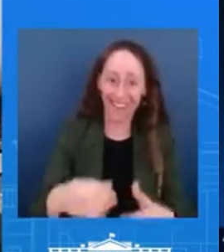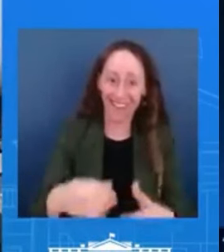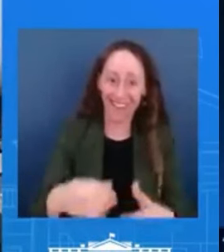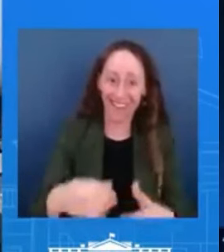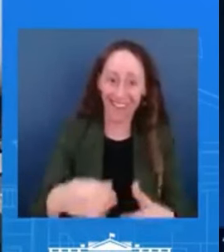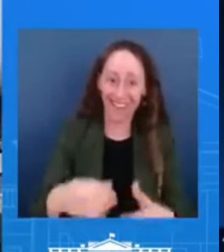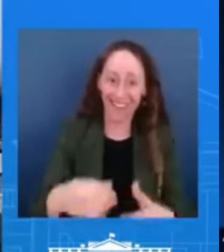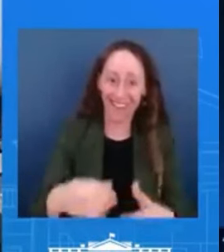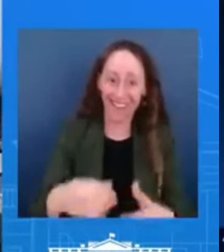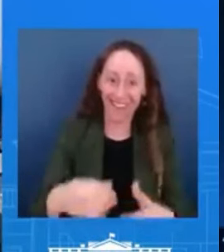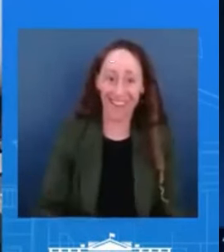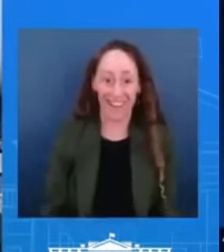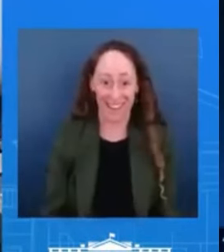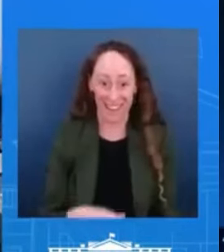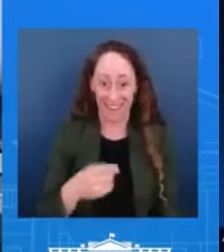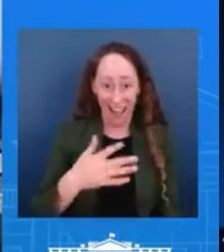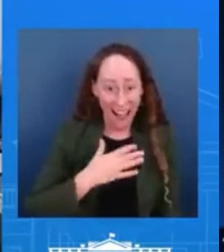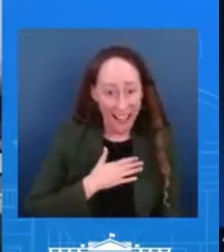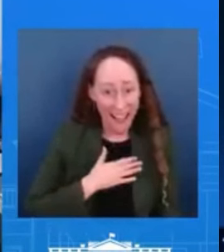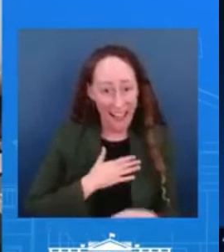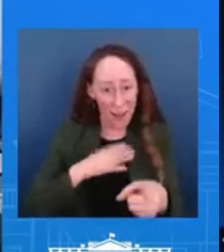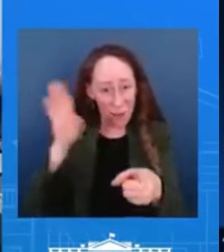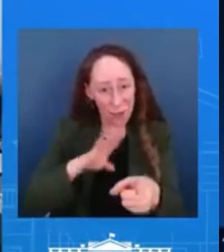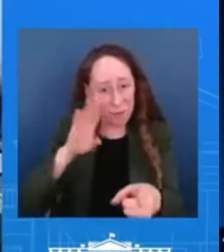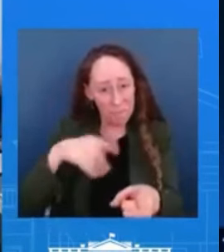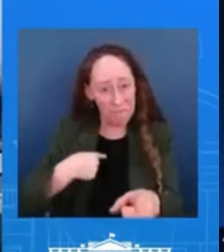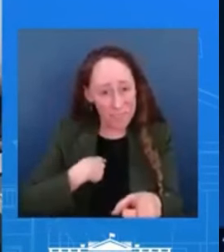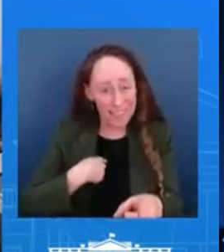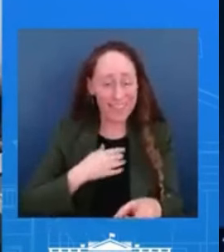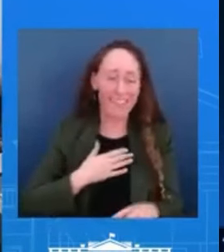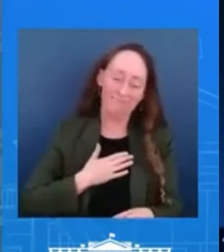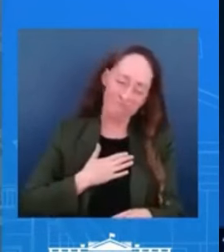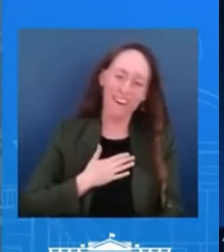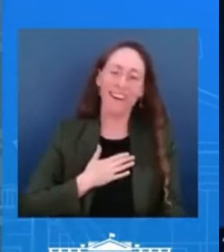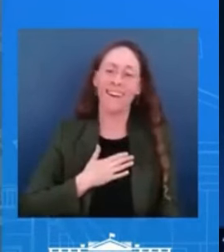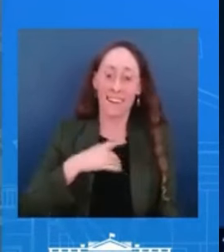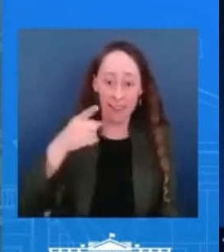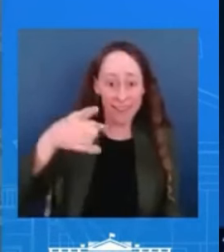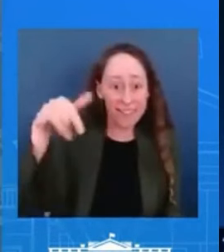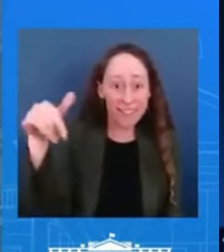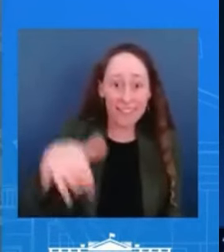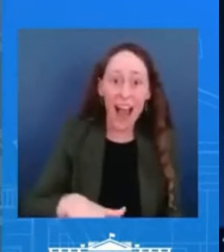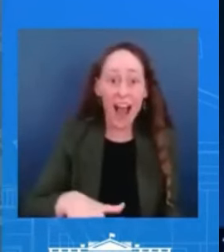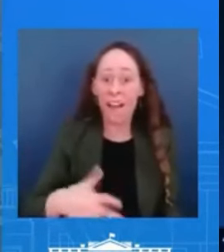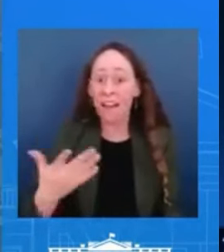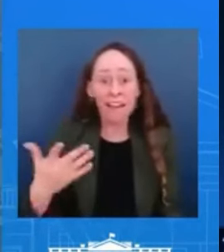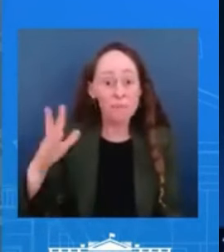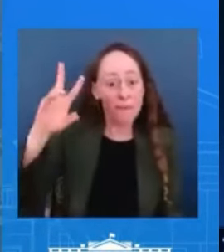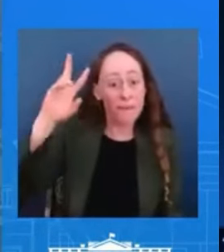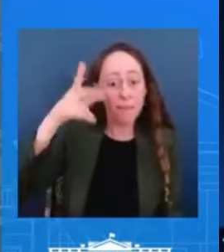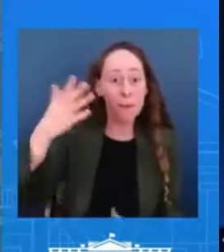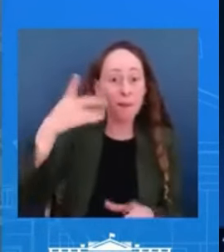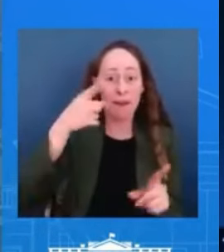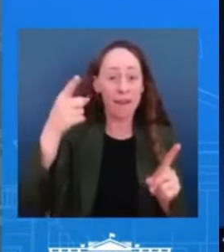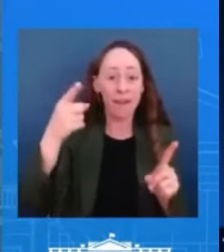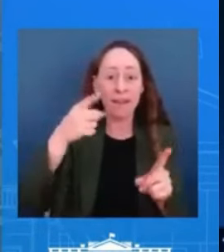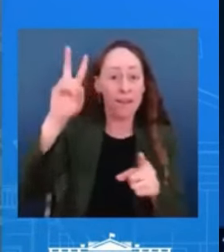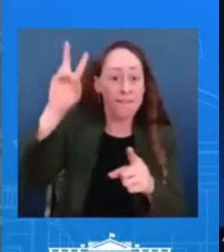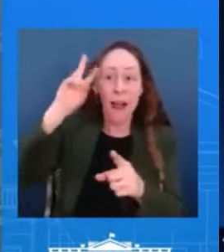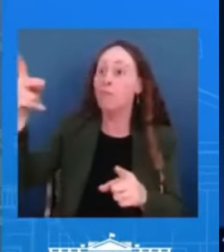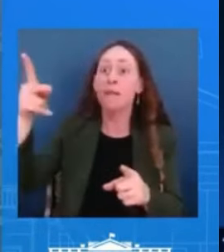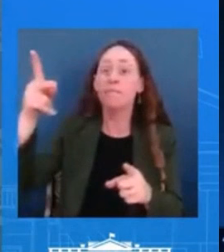feel. And neither does my audience. President Harris. Oh, my goodness. Let me just get through the day. Can I just get through